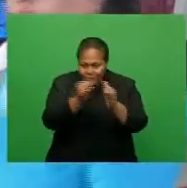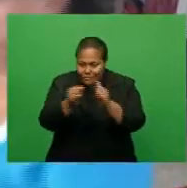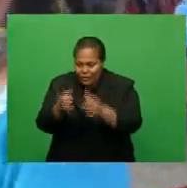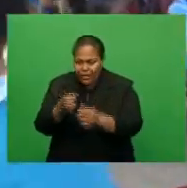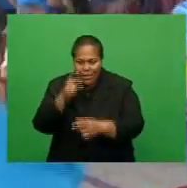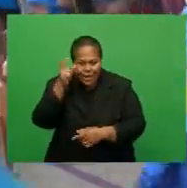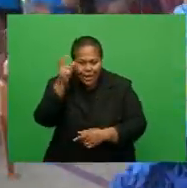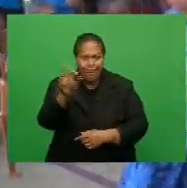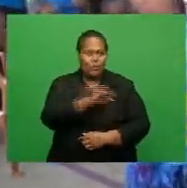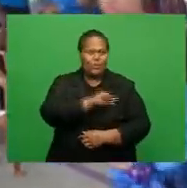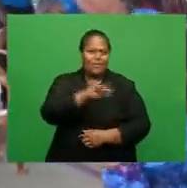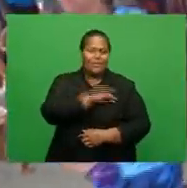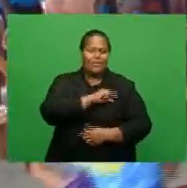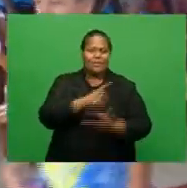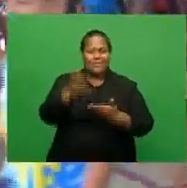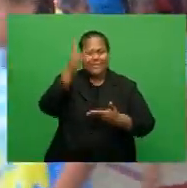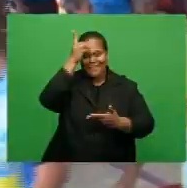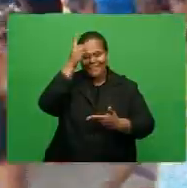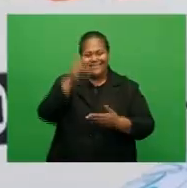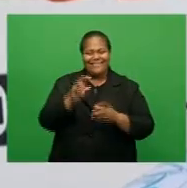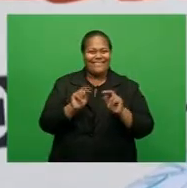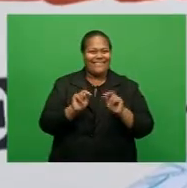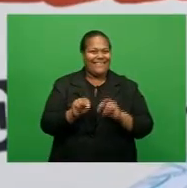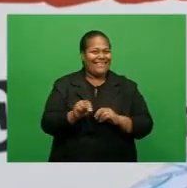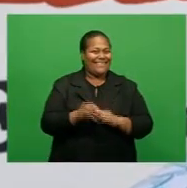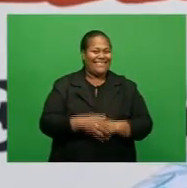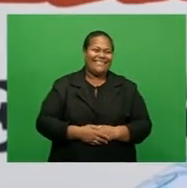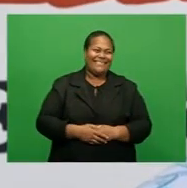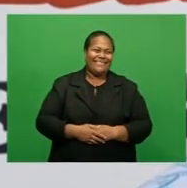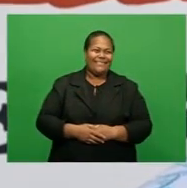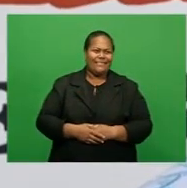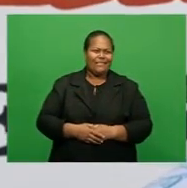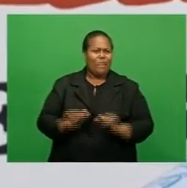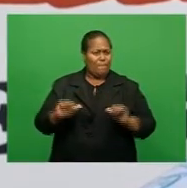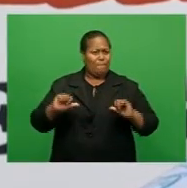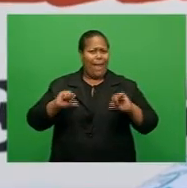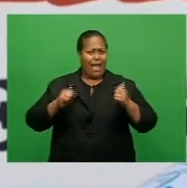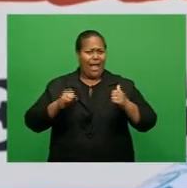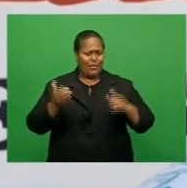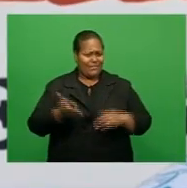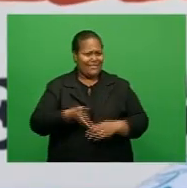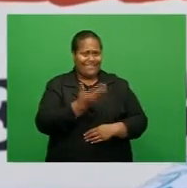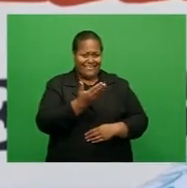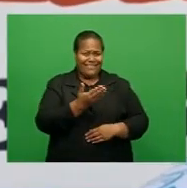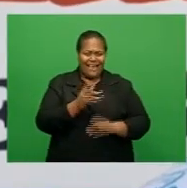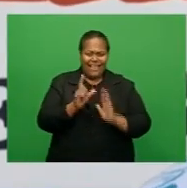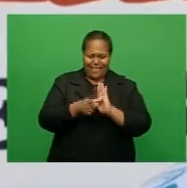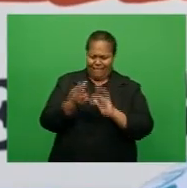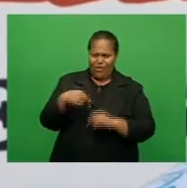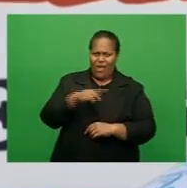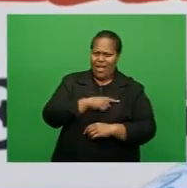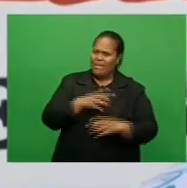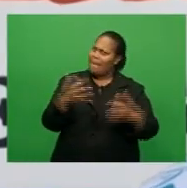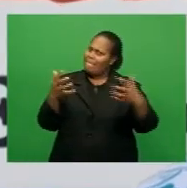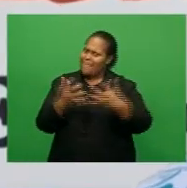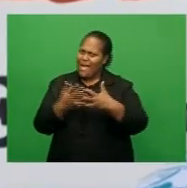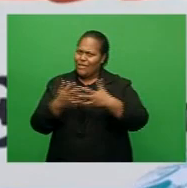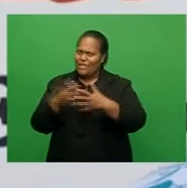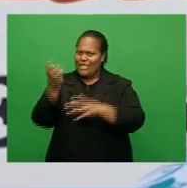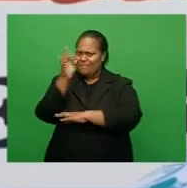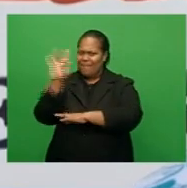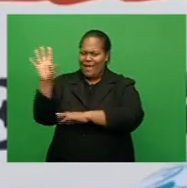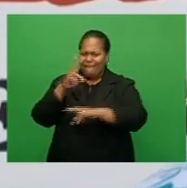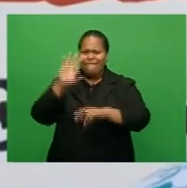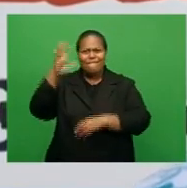quality education they need. Proud moment for us because coinciding with the country's independence for 50